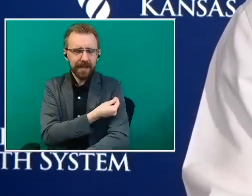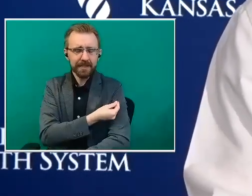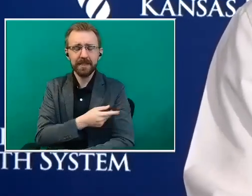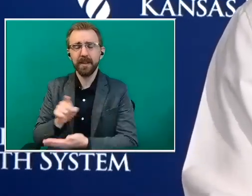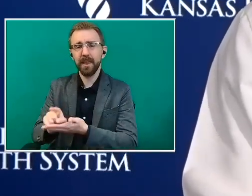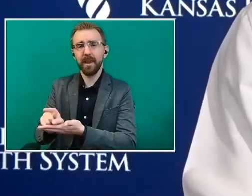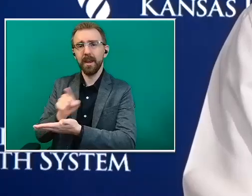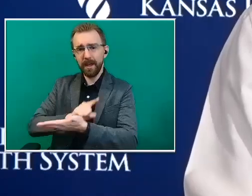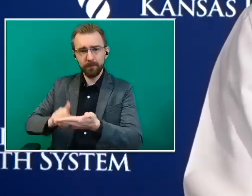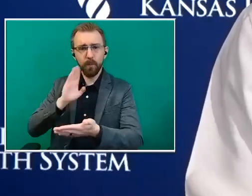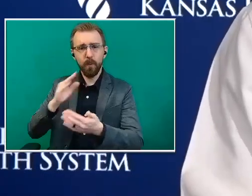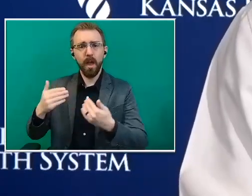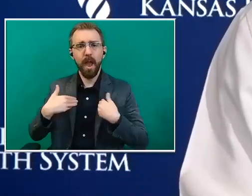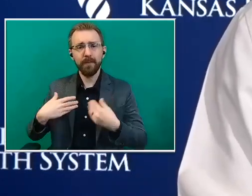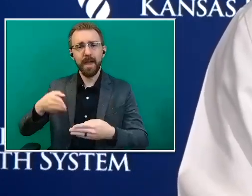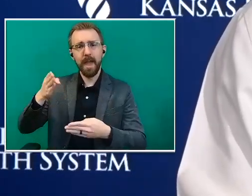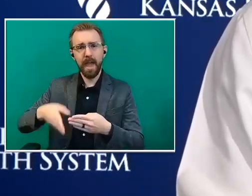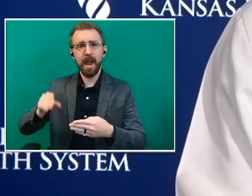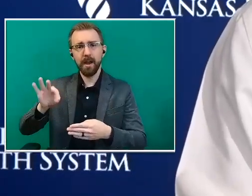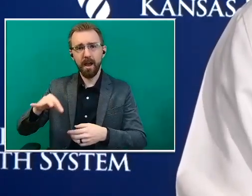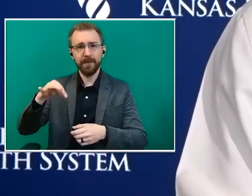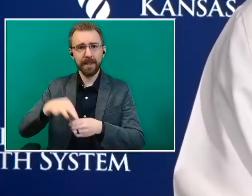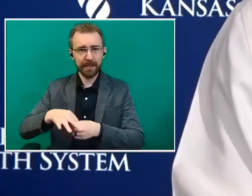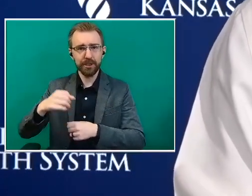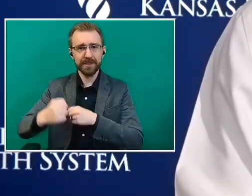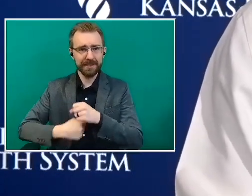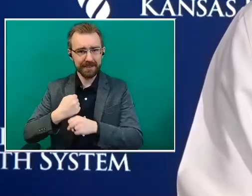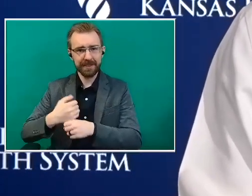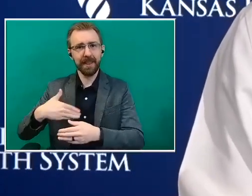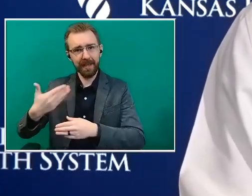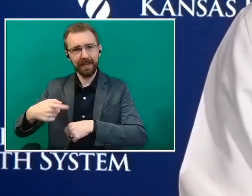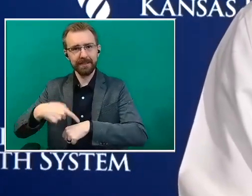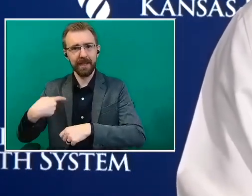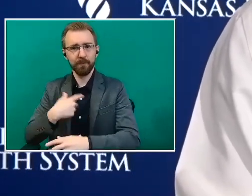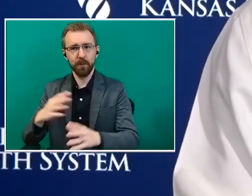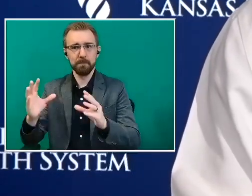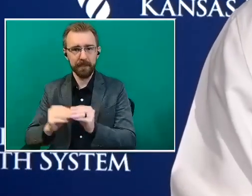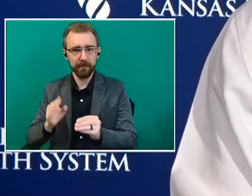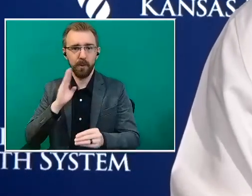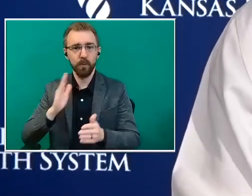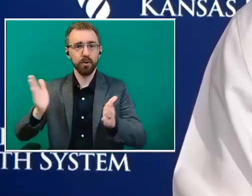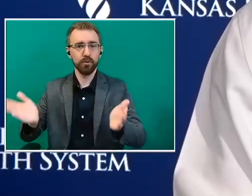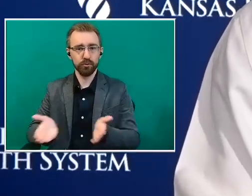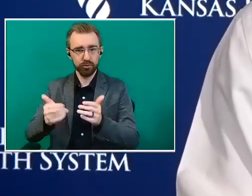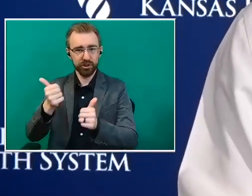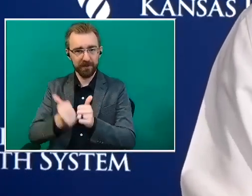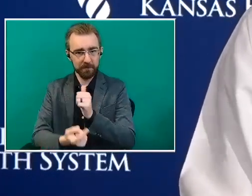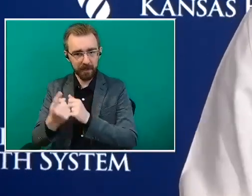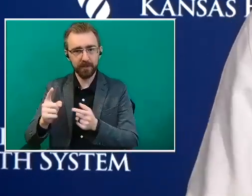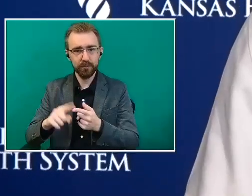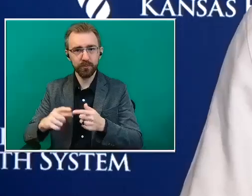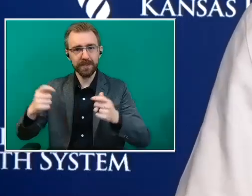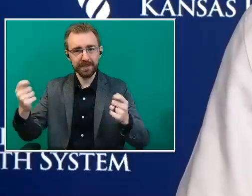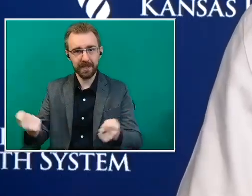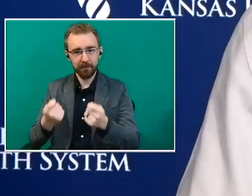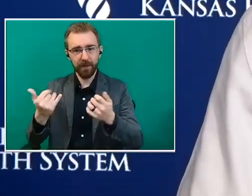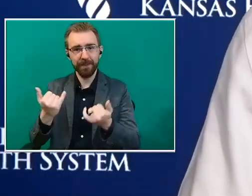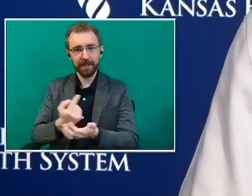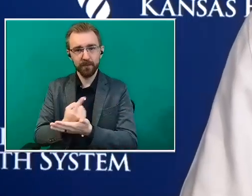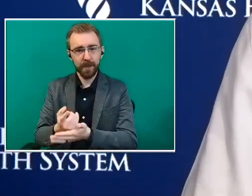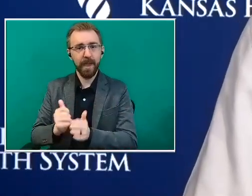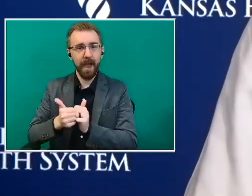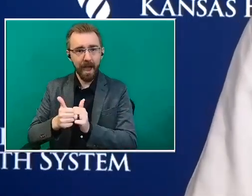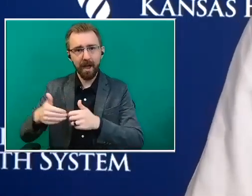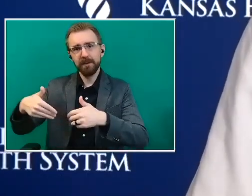the end of election season the next time we meet. So I would encourage everybody to celebrate this week by go getting up to date with